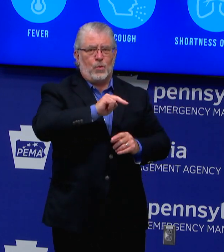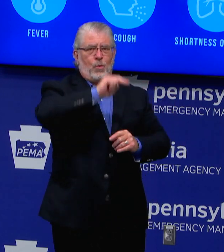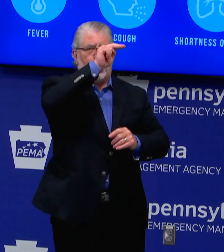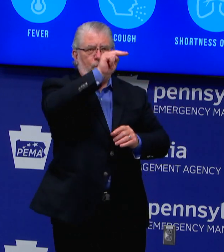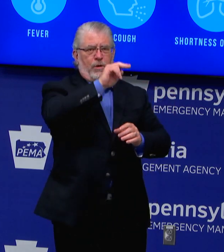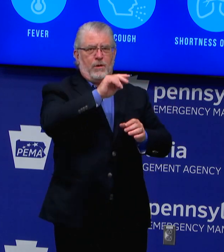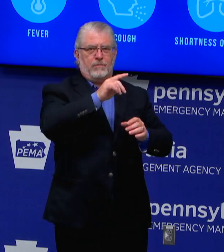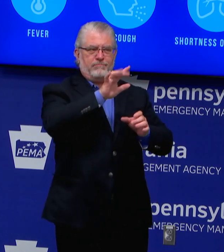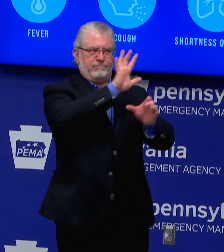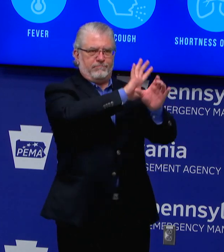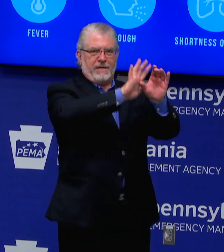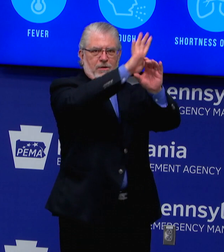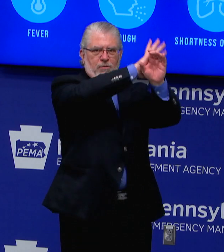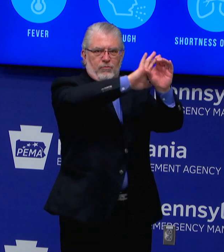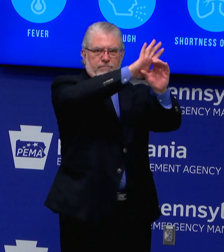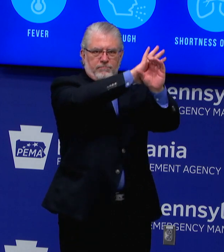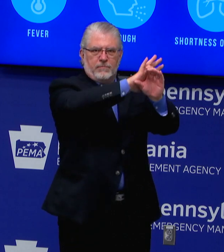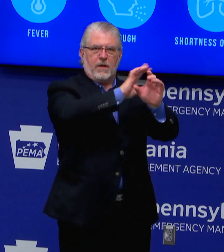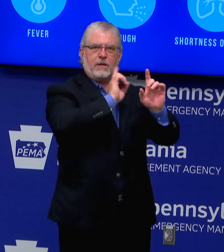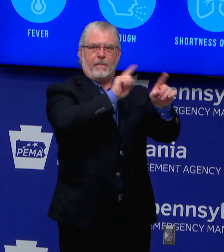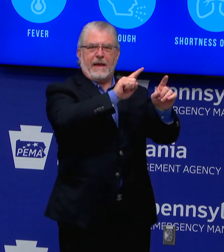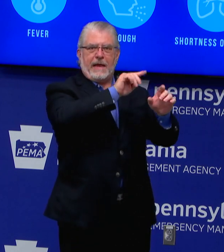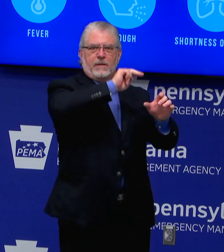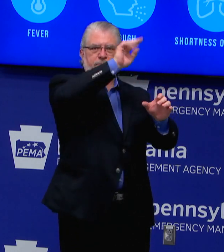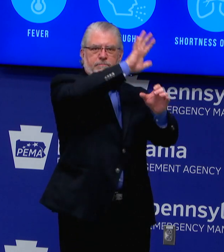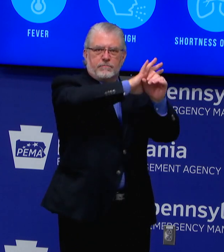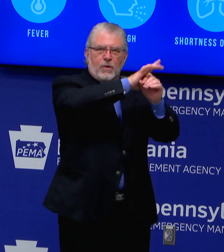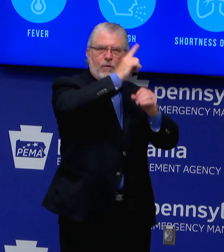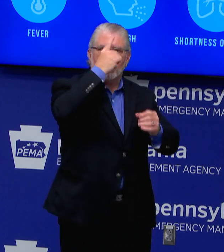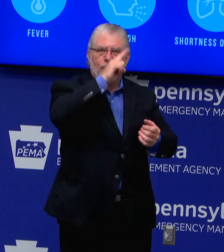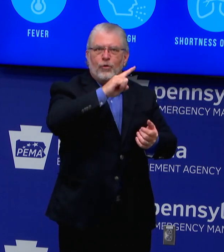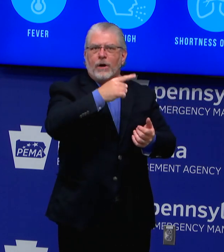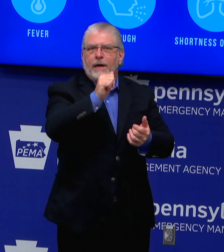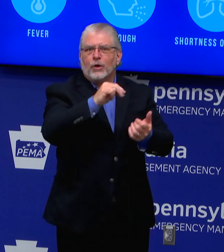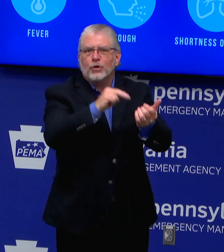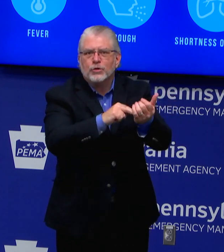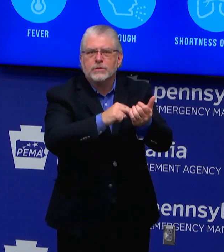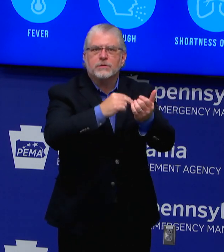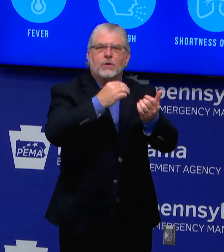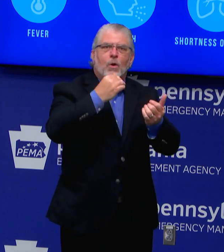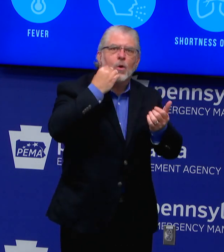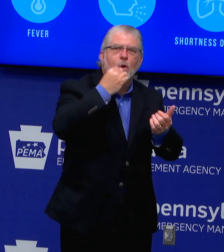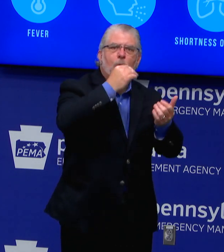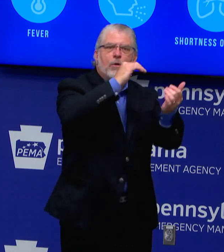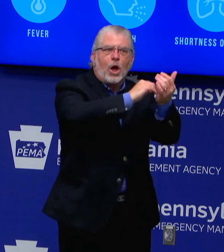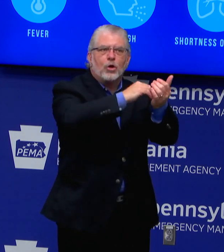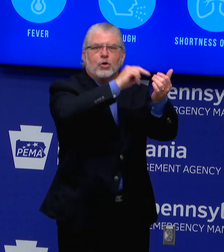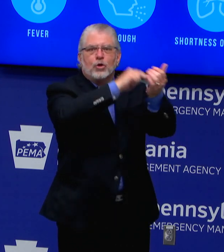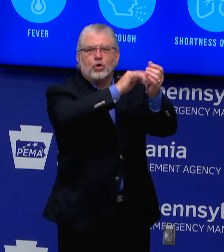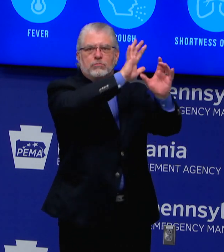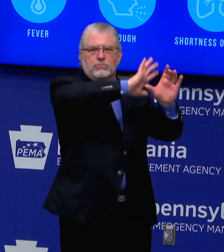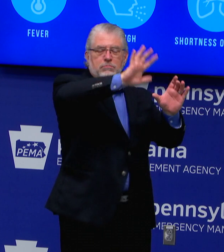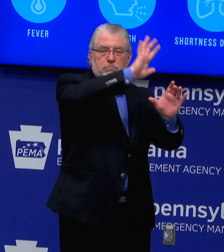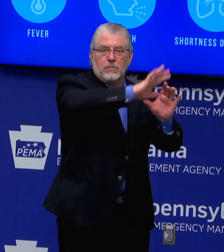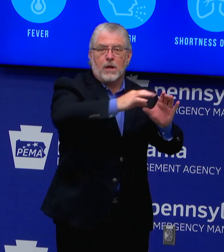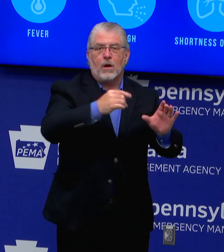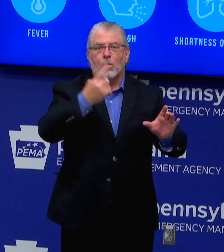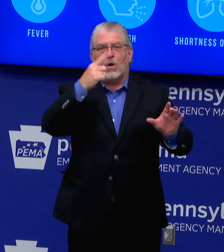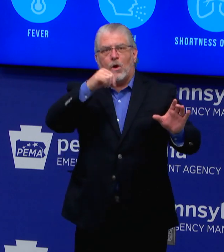85 medical professionals who conducted missions in 7 Philadelphia area hospitals, as well as the alternate care site at Temple